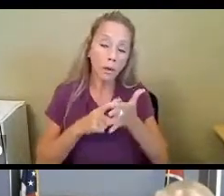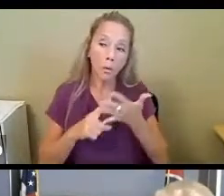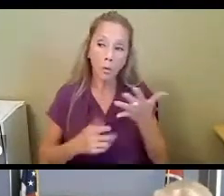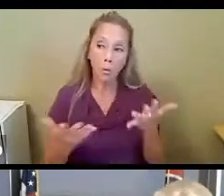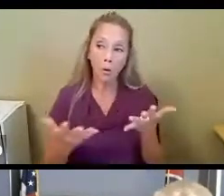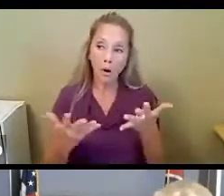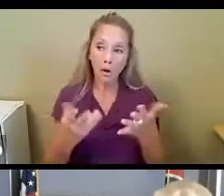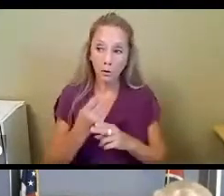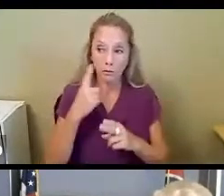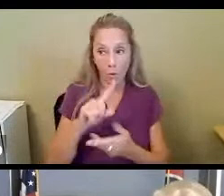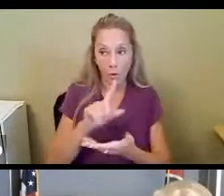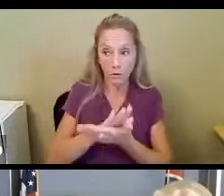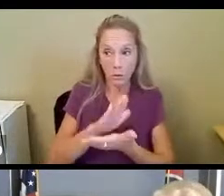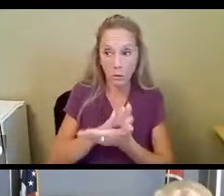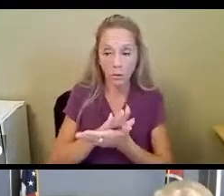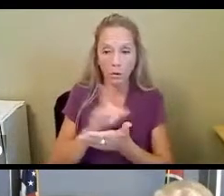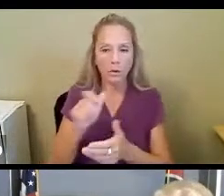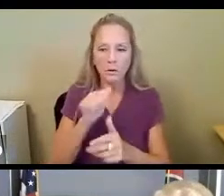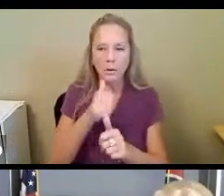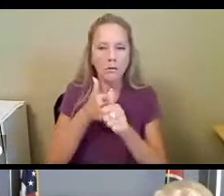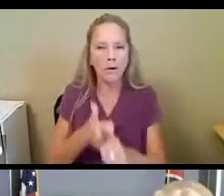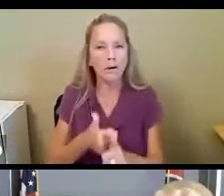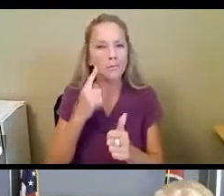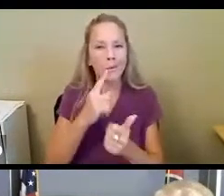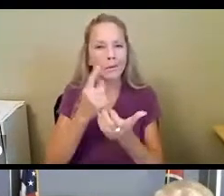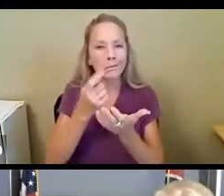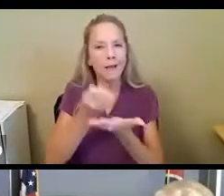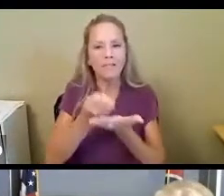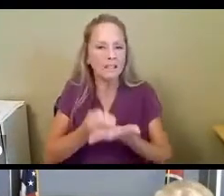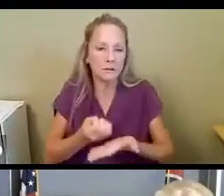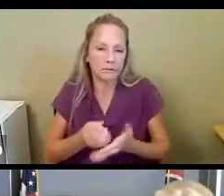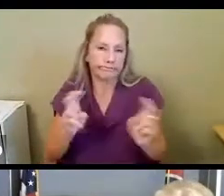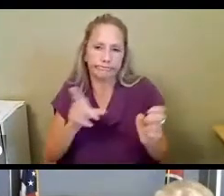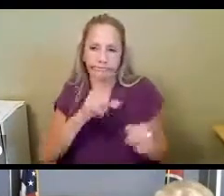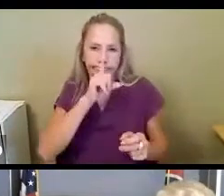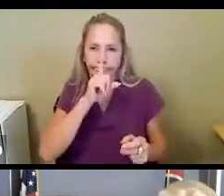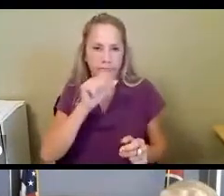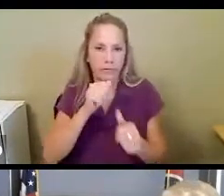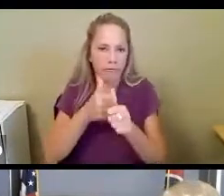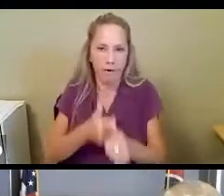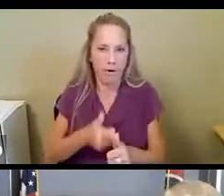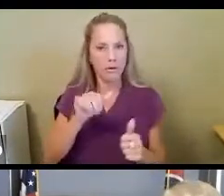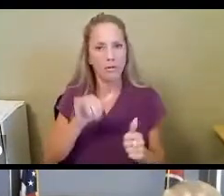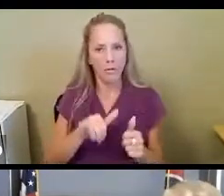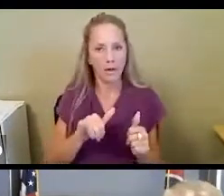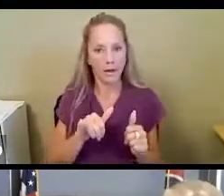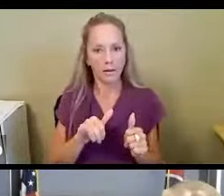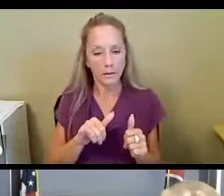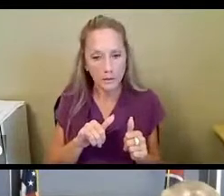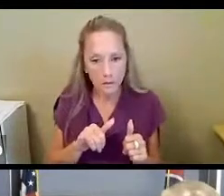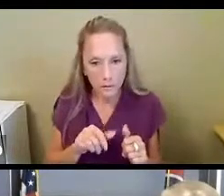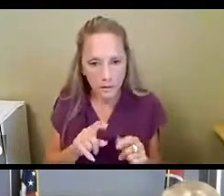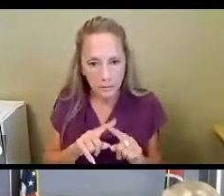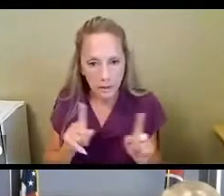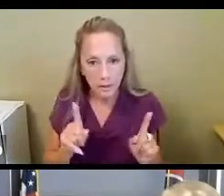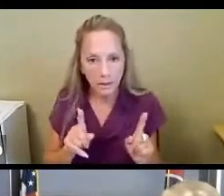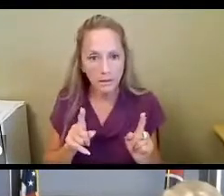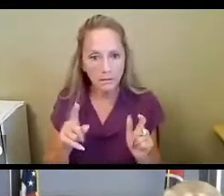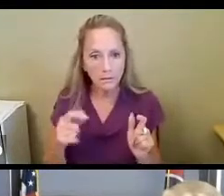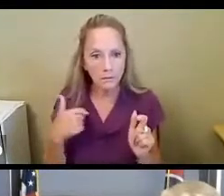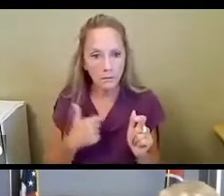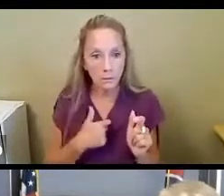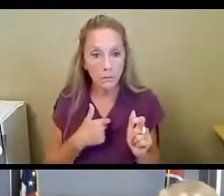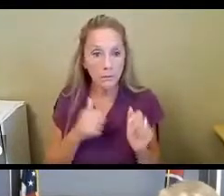evidence-based and wasn't based in epidemiology. So I don't know what they used for their mask mandate removal, but we certainly